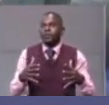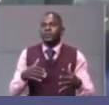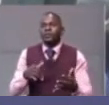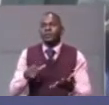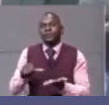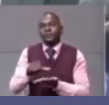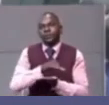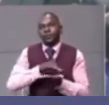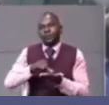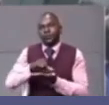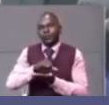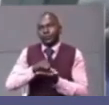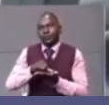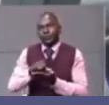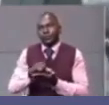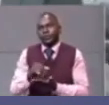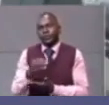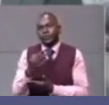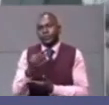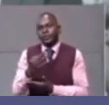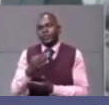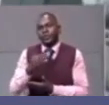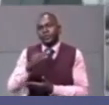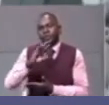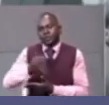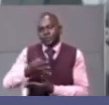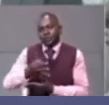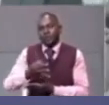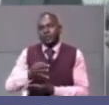to 3,000 meters. I thank you.